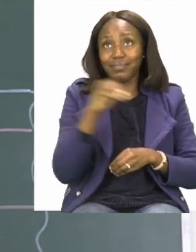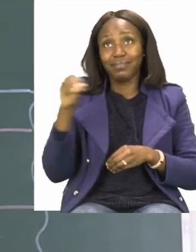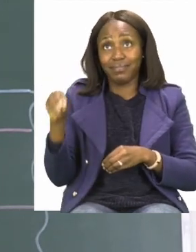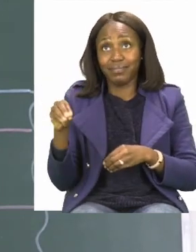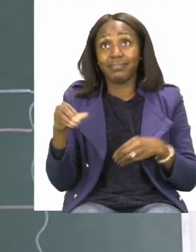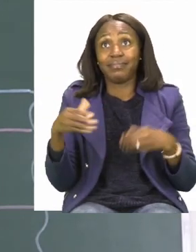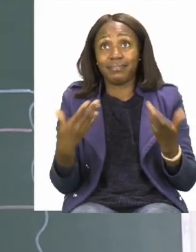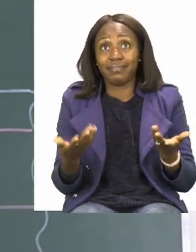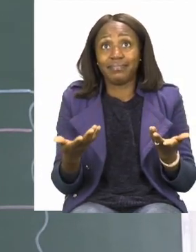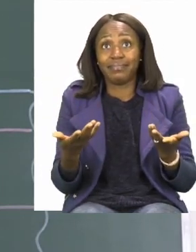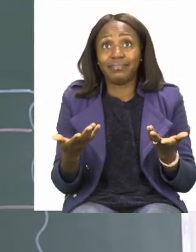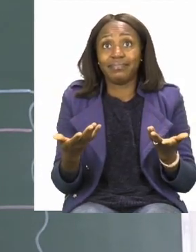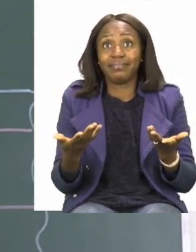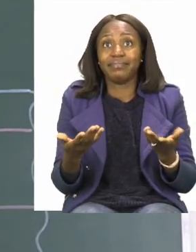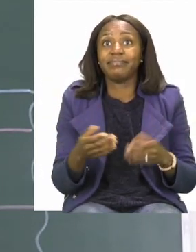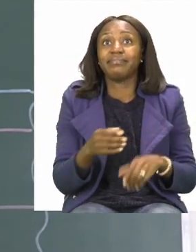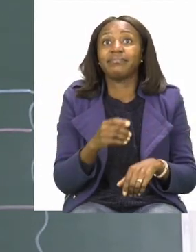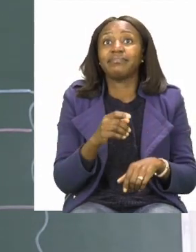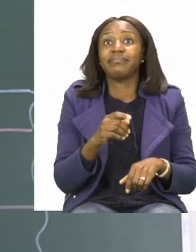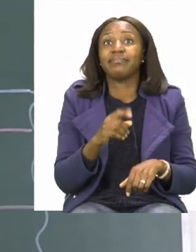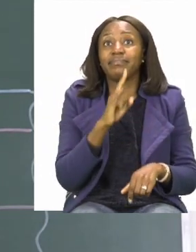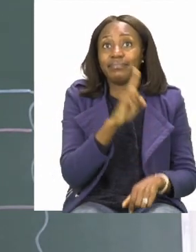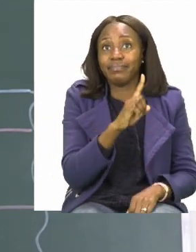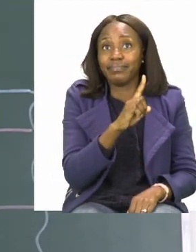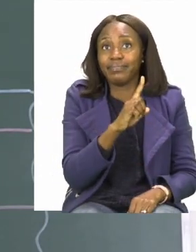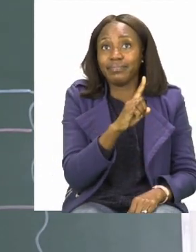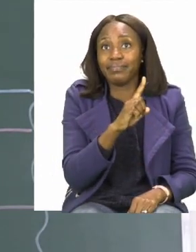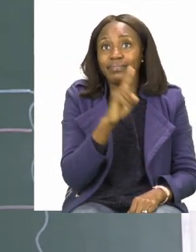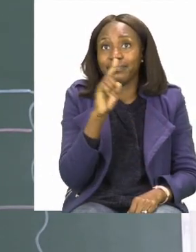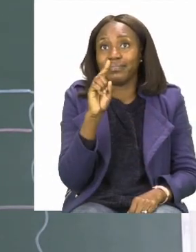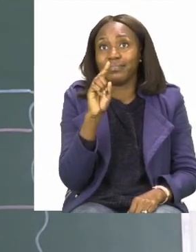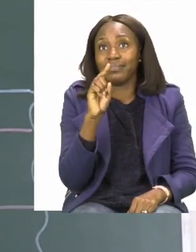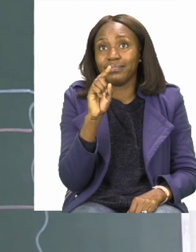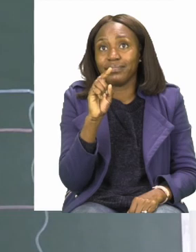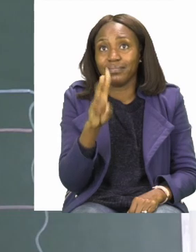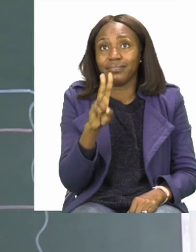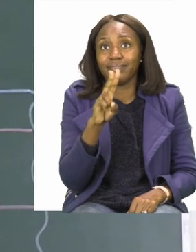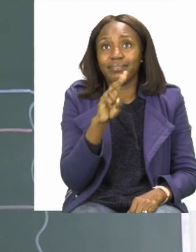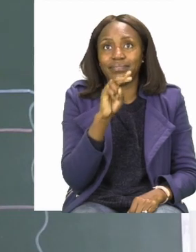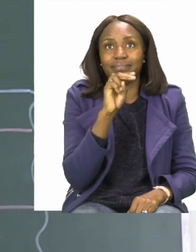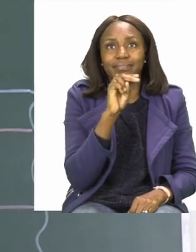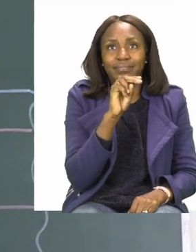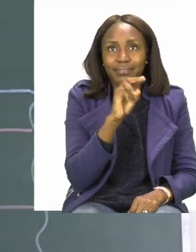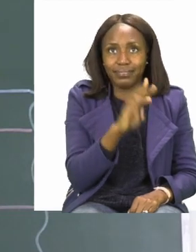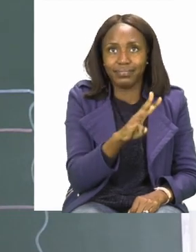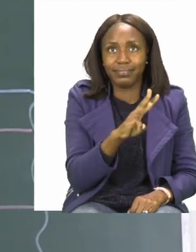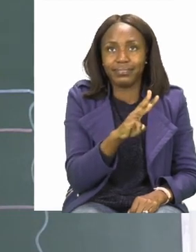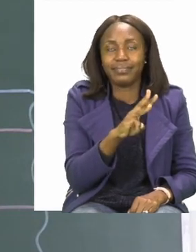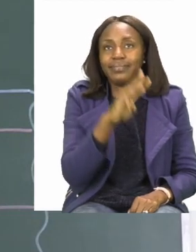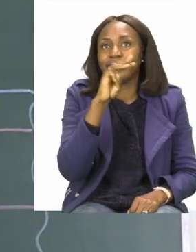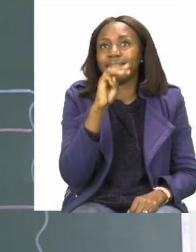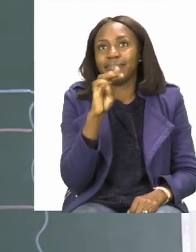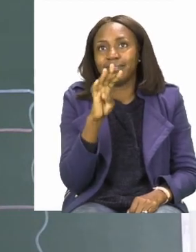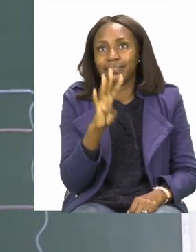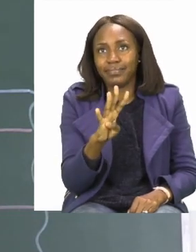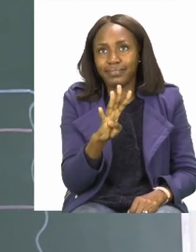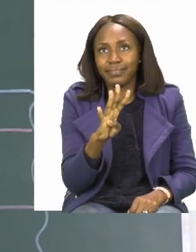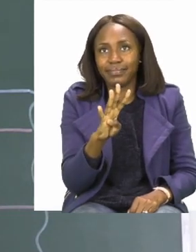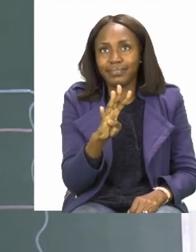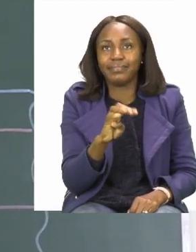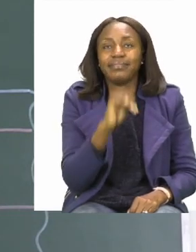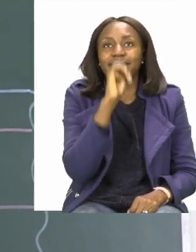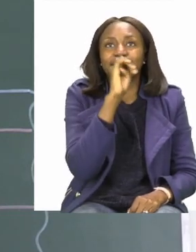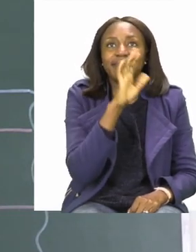we have 20 here and we say 1, 2, 3,